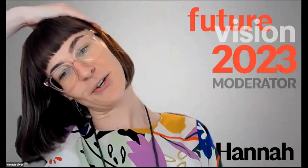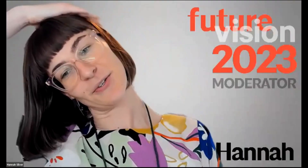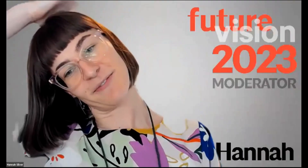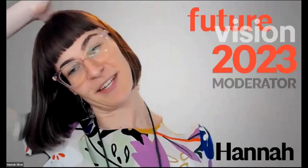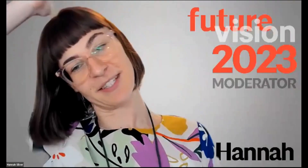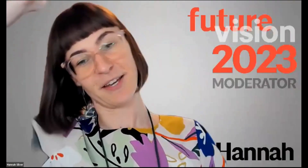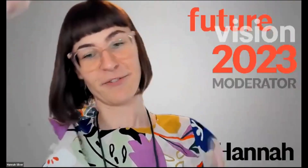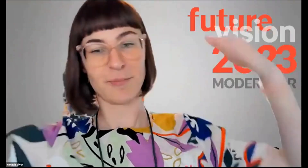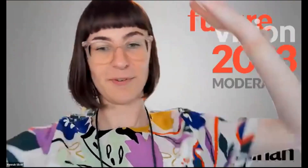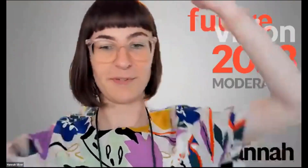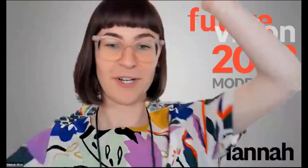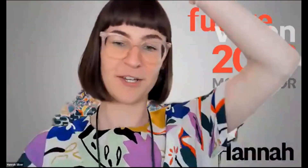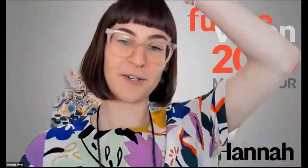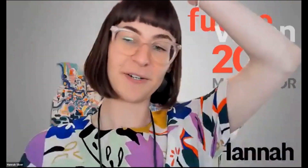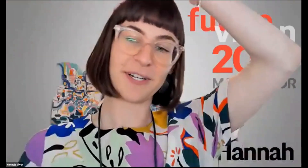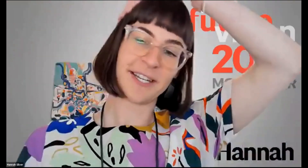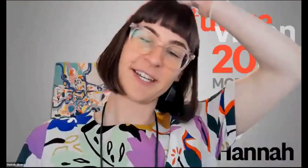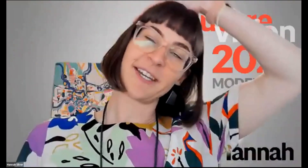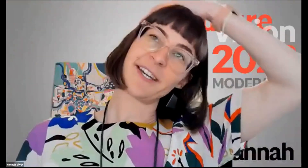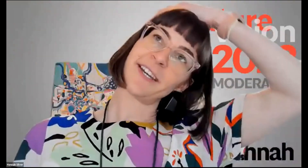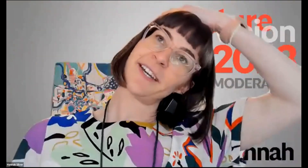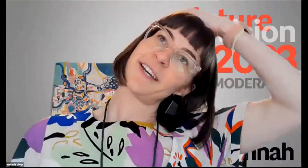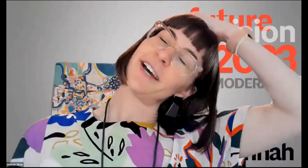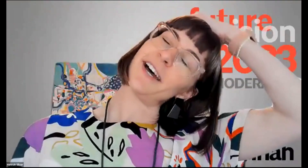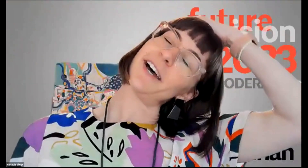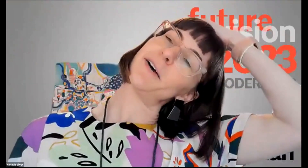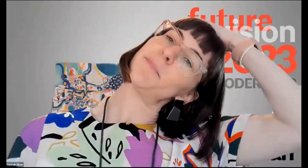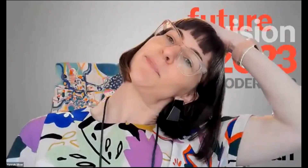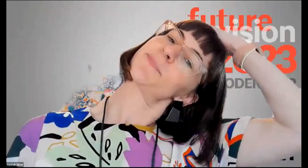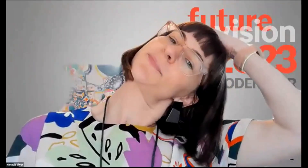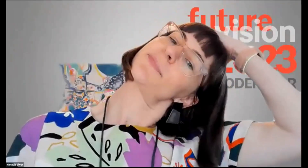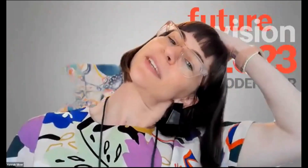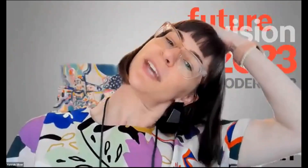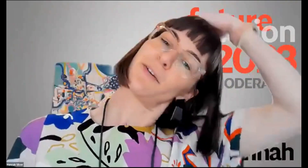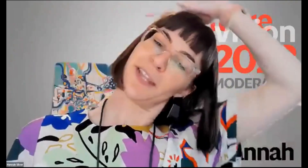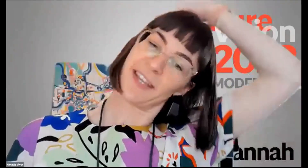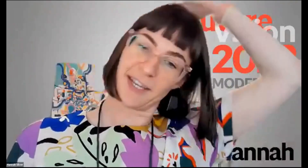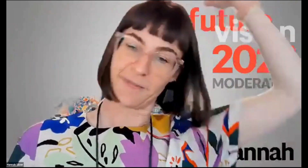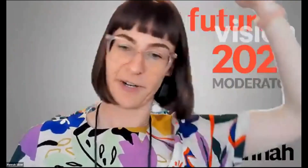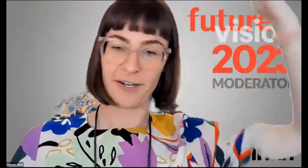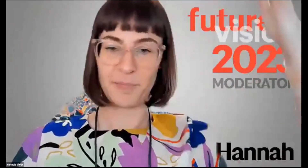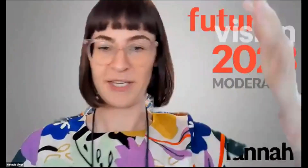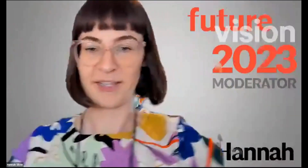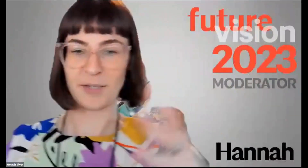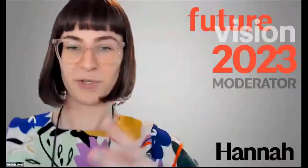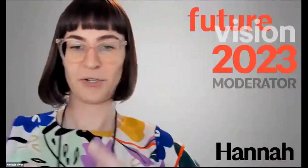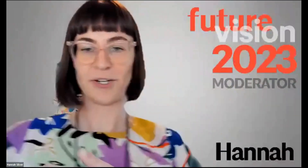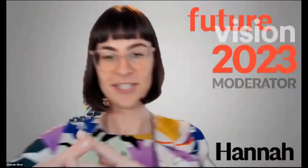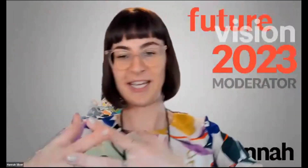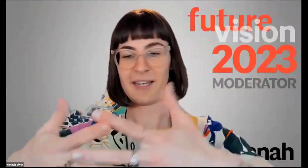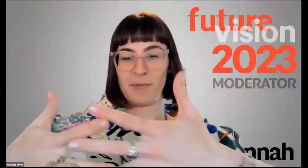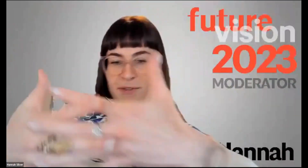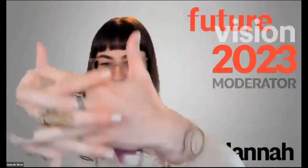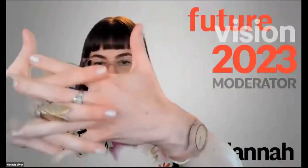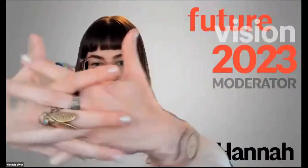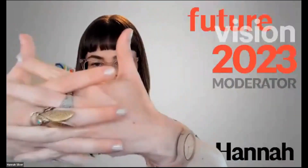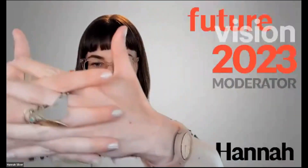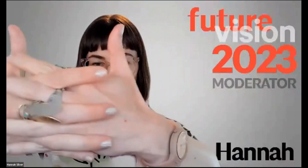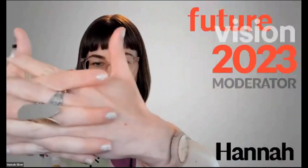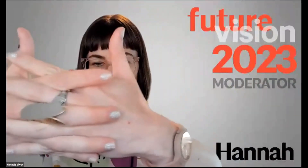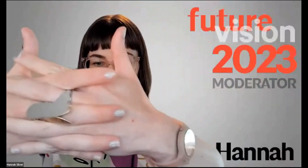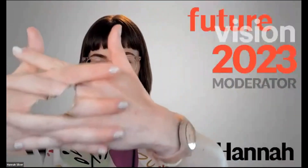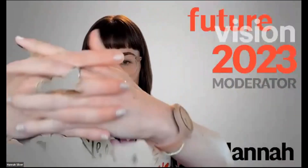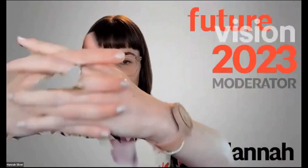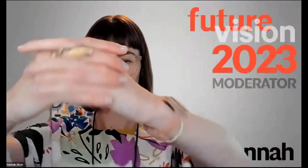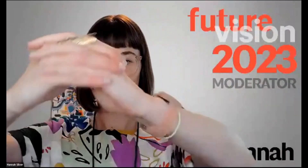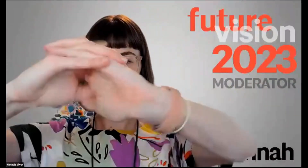your toes if that's comfortable for you. I really like, for being on the computer all day, you can link